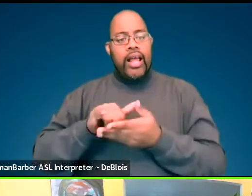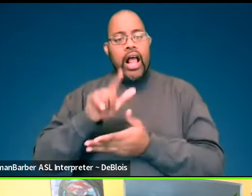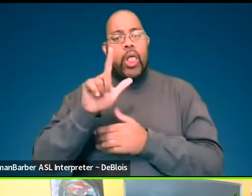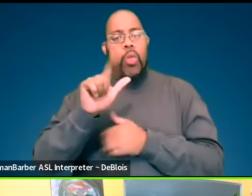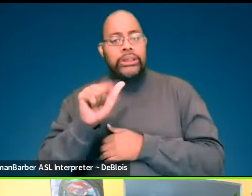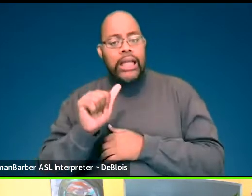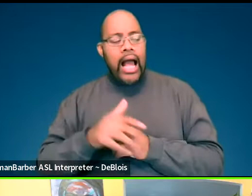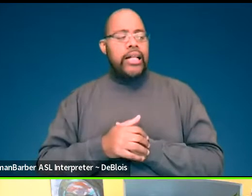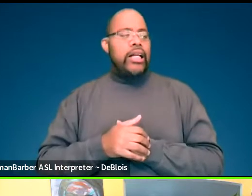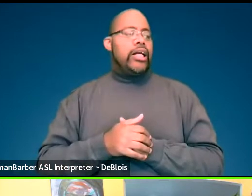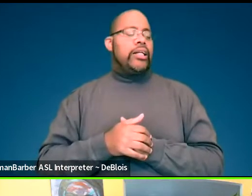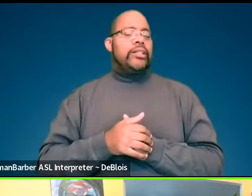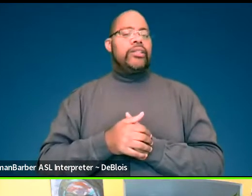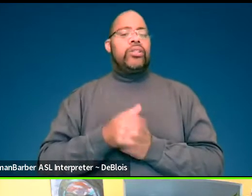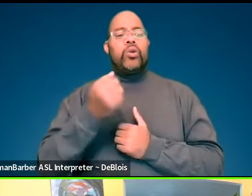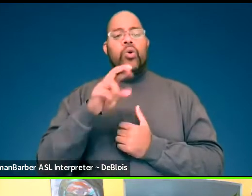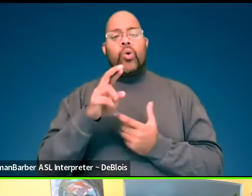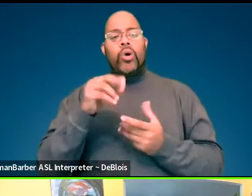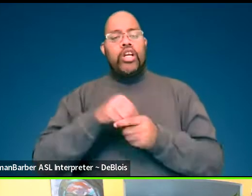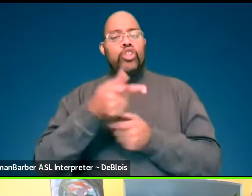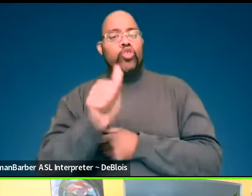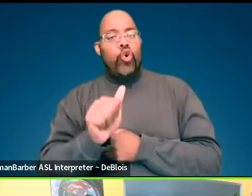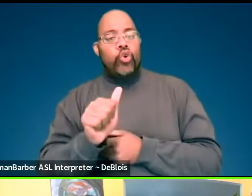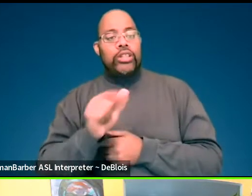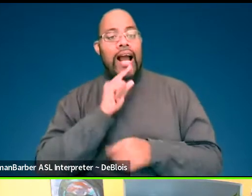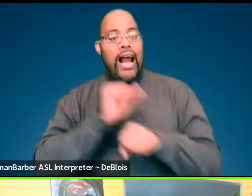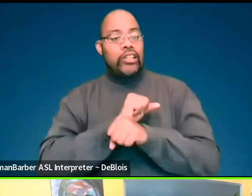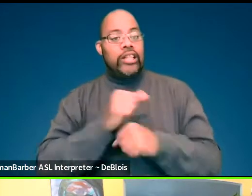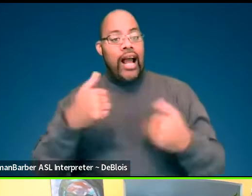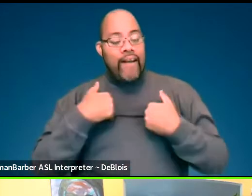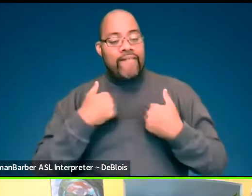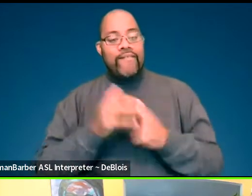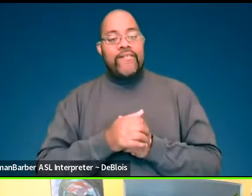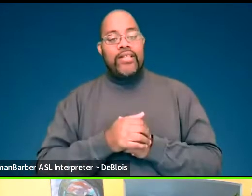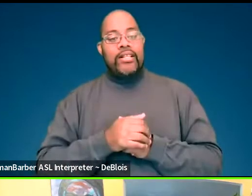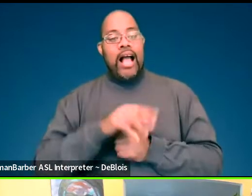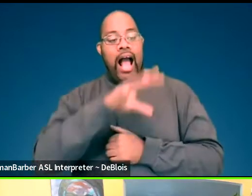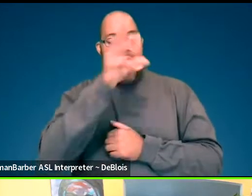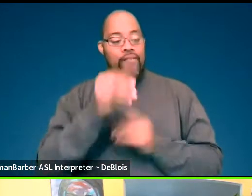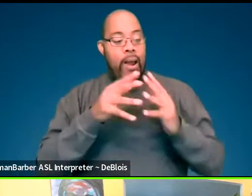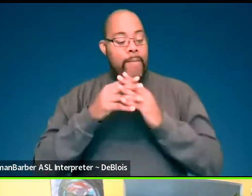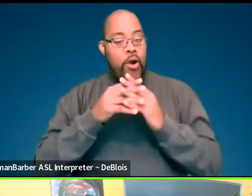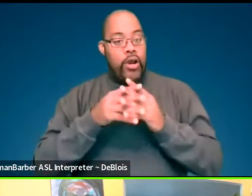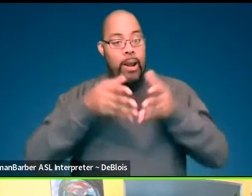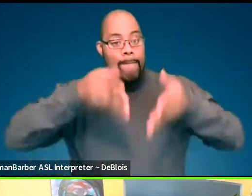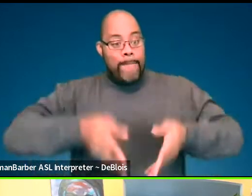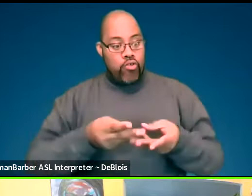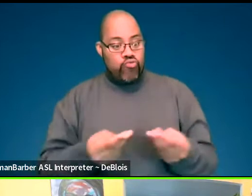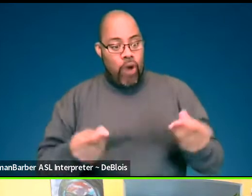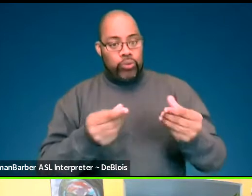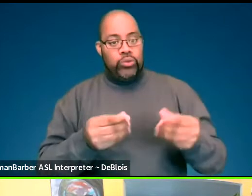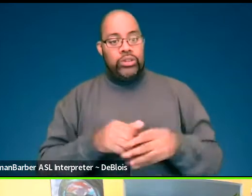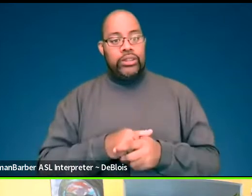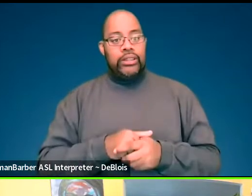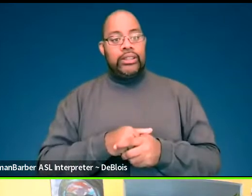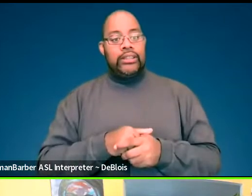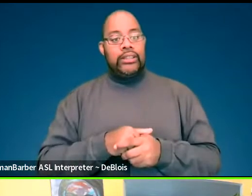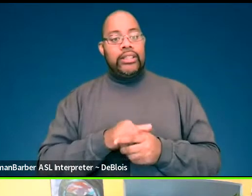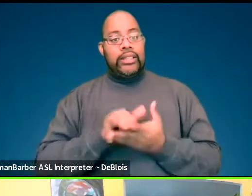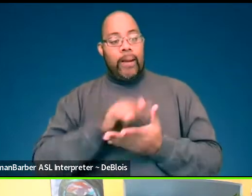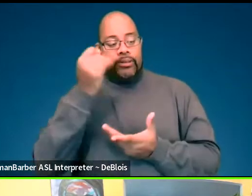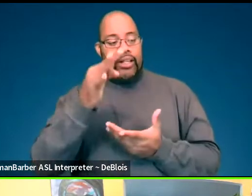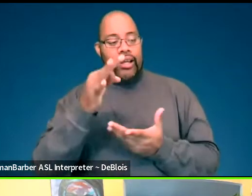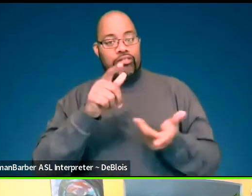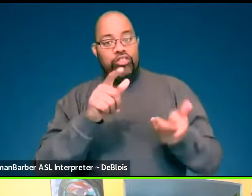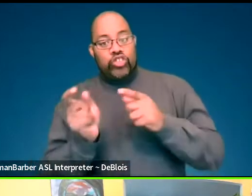Louisiana, or in Georgia, where you actually have African American burial grounds that, due to shifts